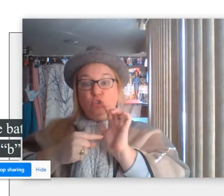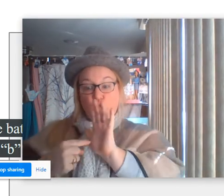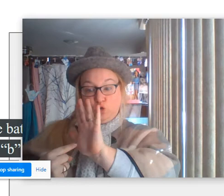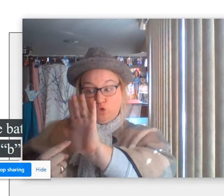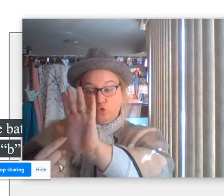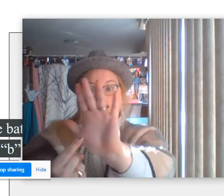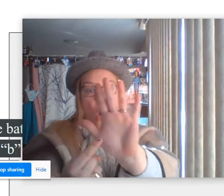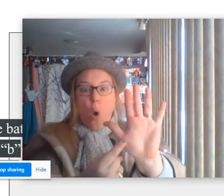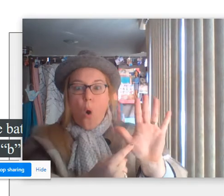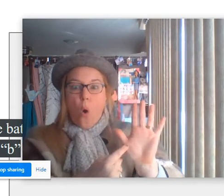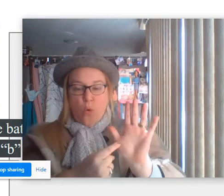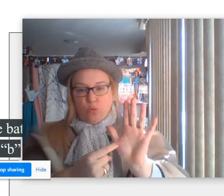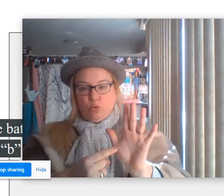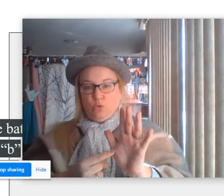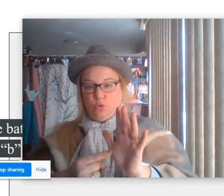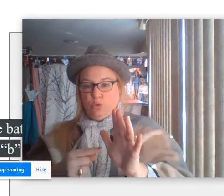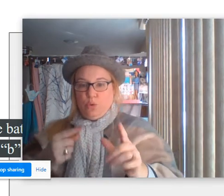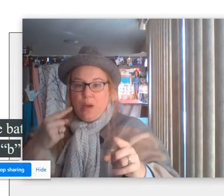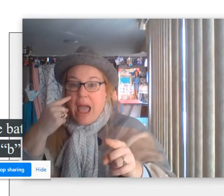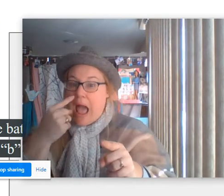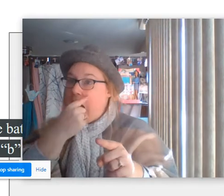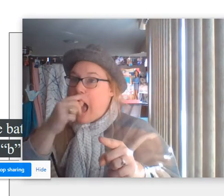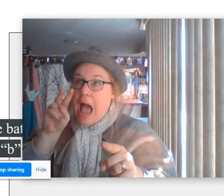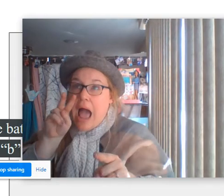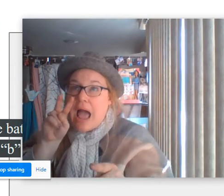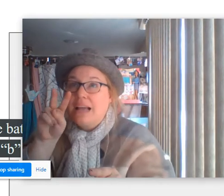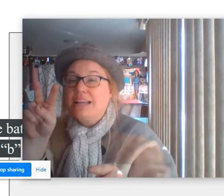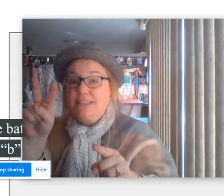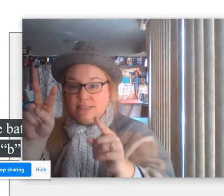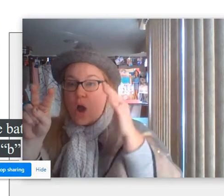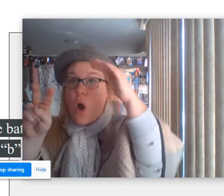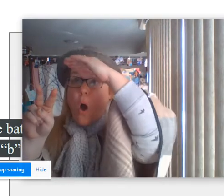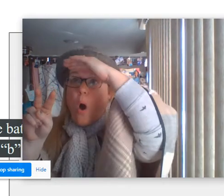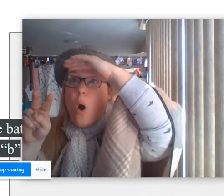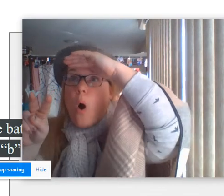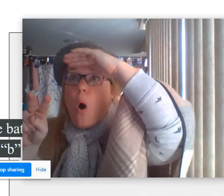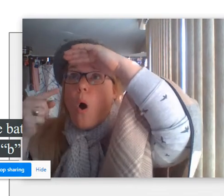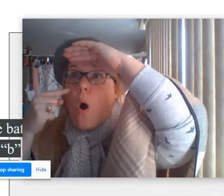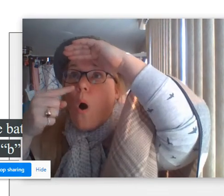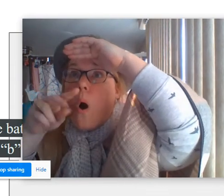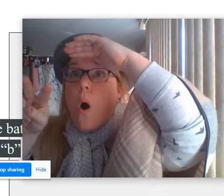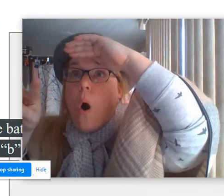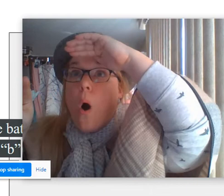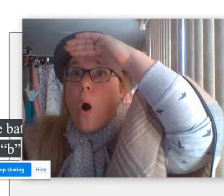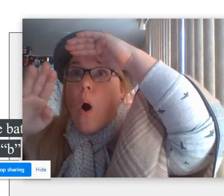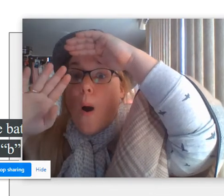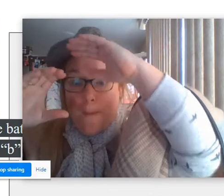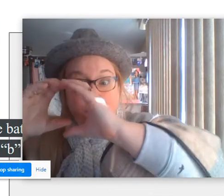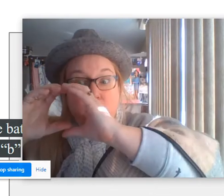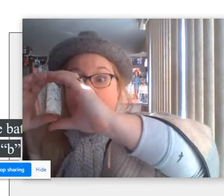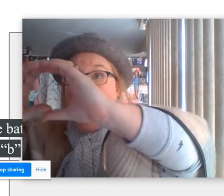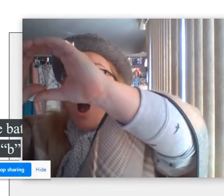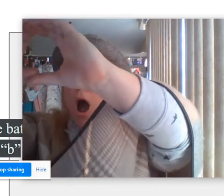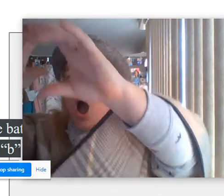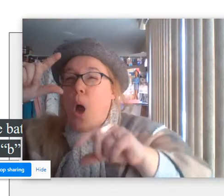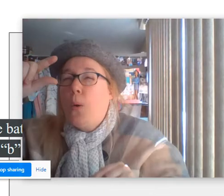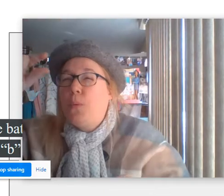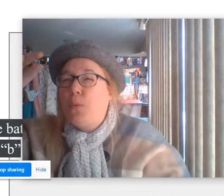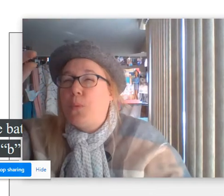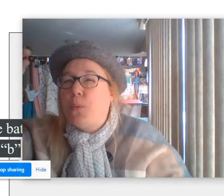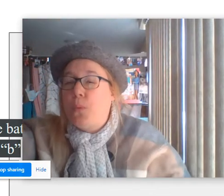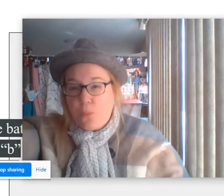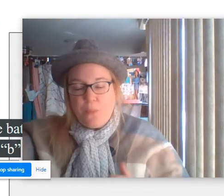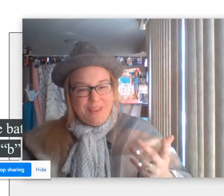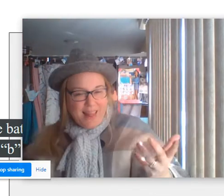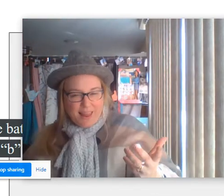show that off in the distance is where the ball was going and heading. And so it's really like setting that scene in the story